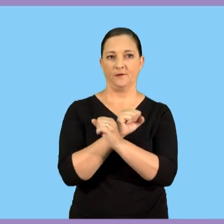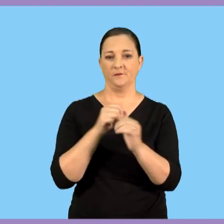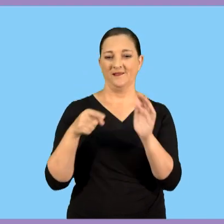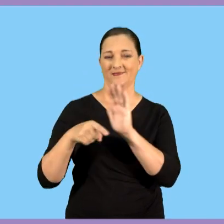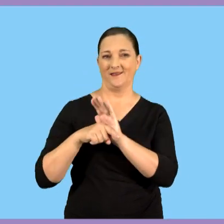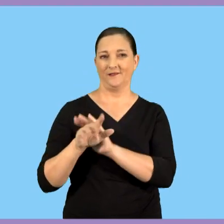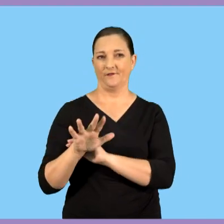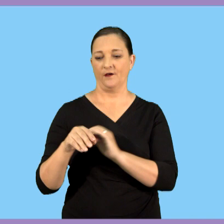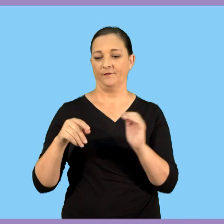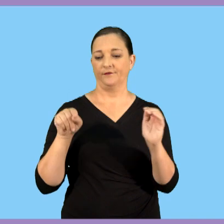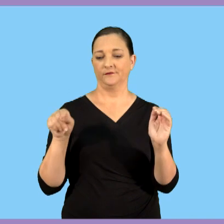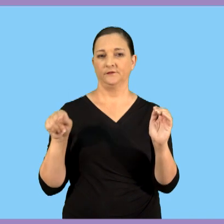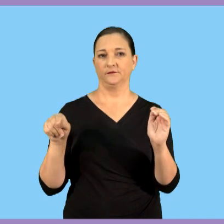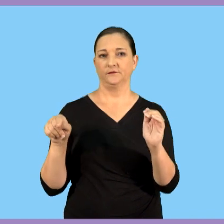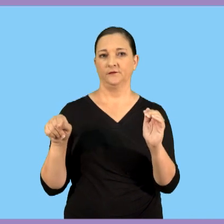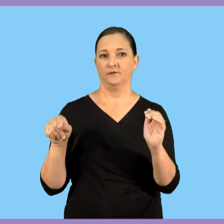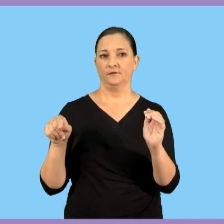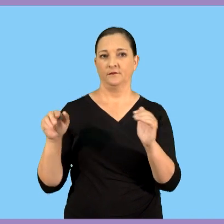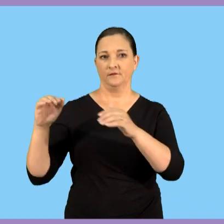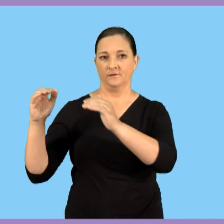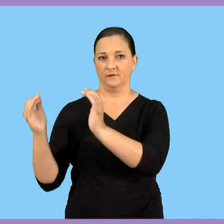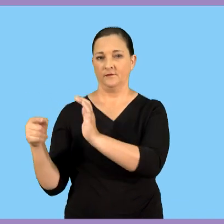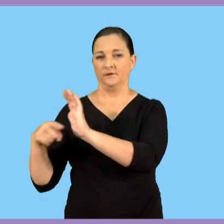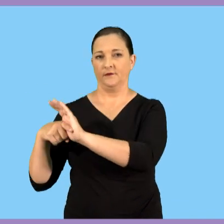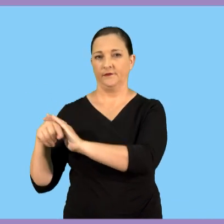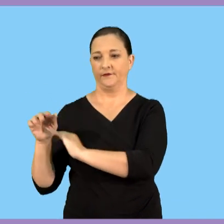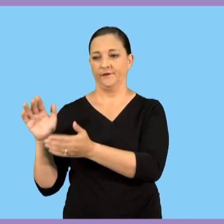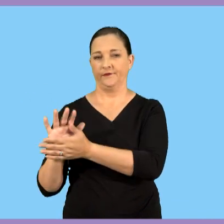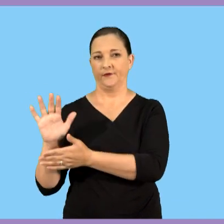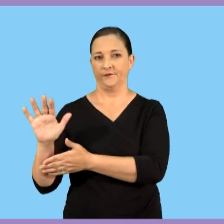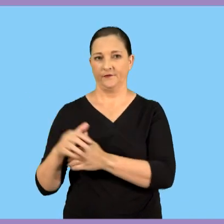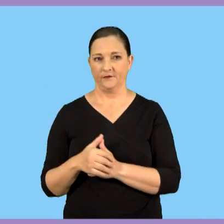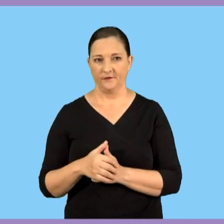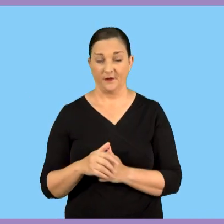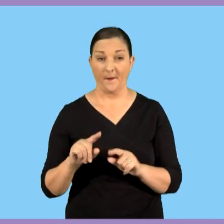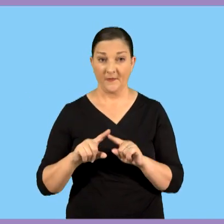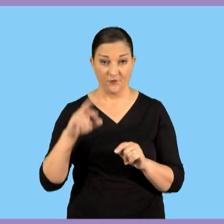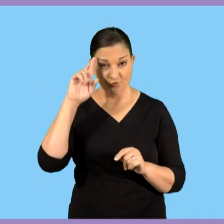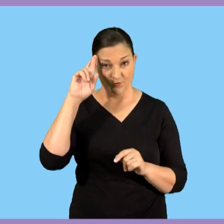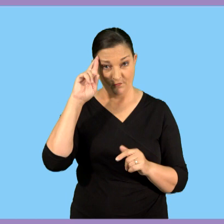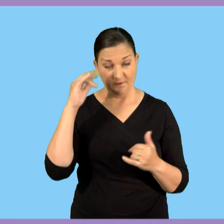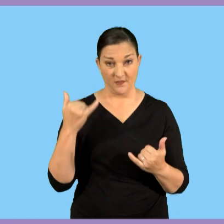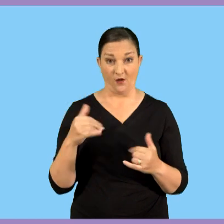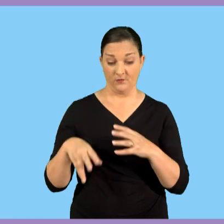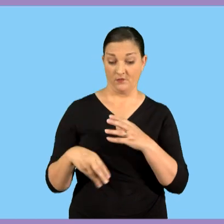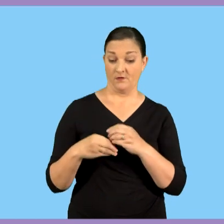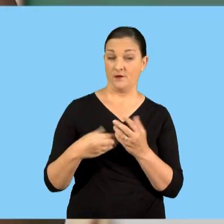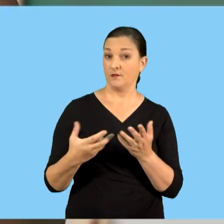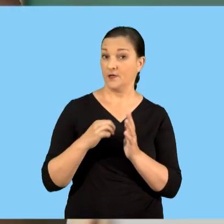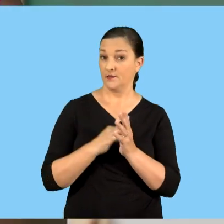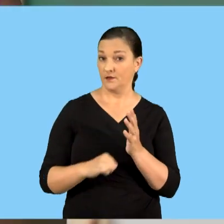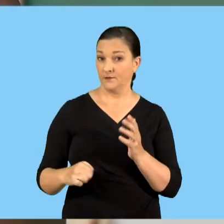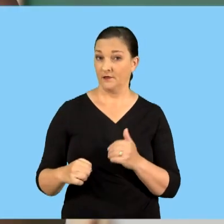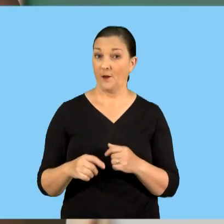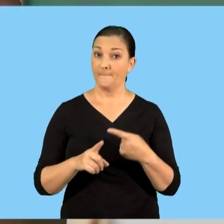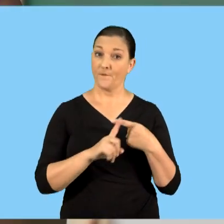Now 3 multiplied by negative 5 gives us a negative 15. And if we remember from adding and subtracting our integers, if